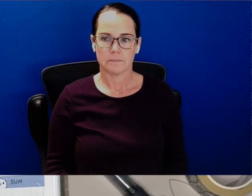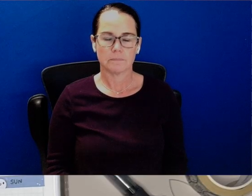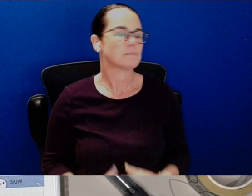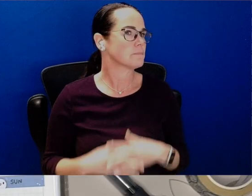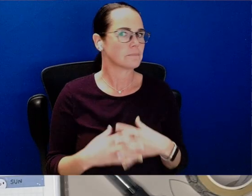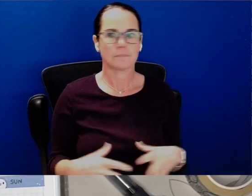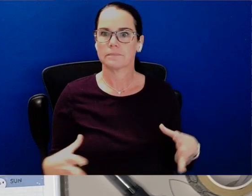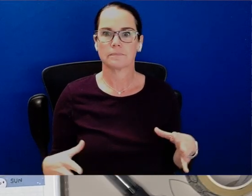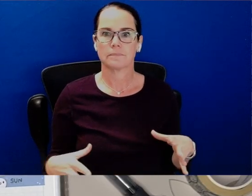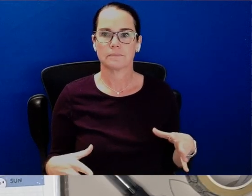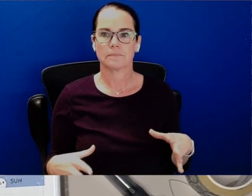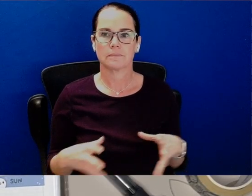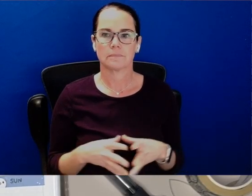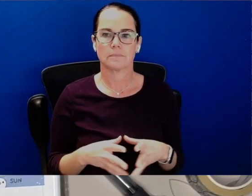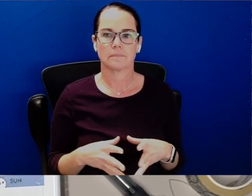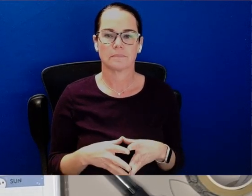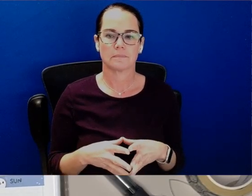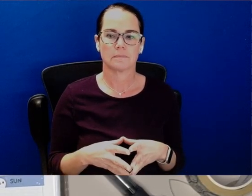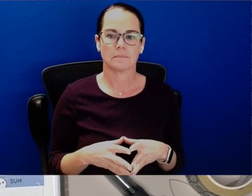Okay.